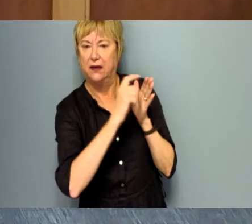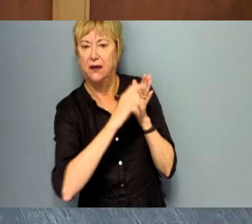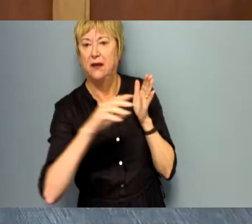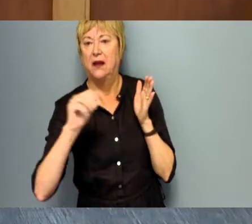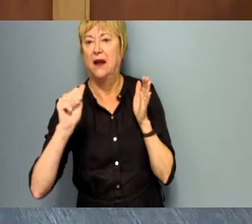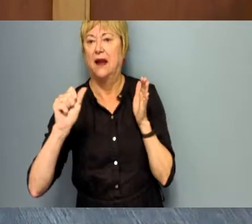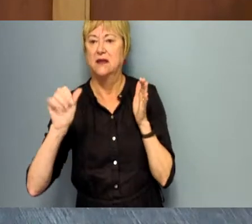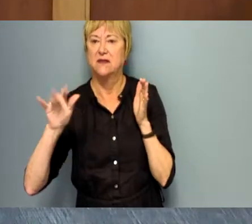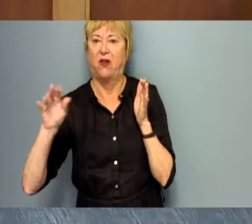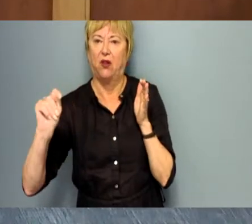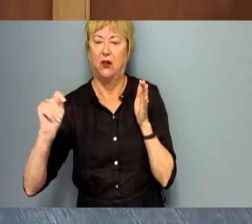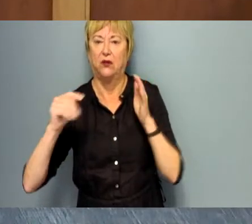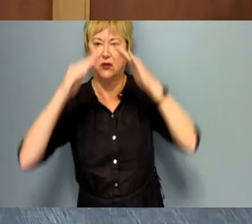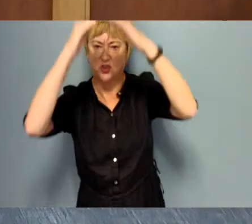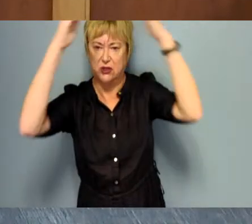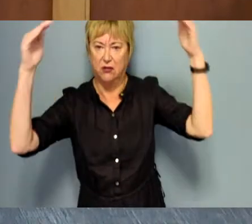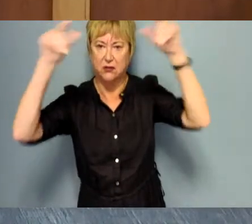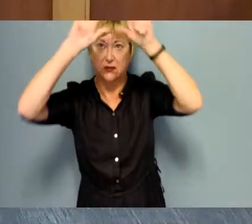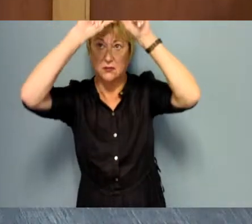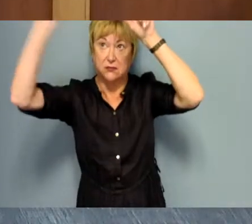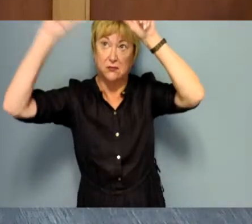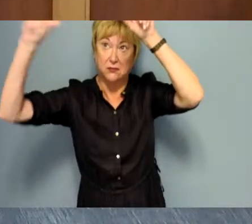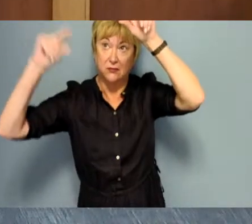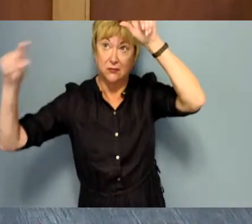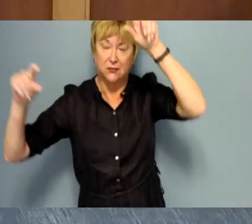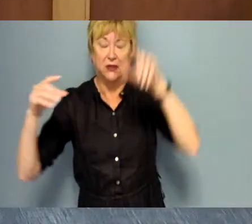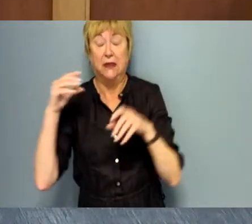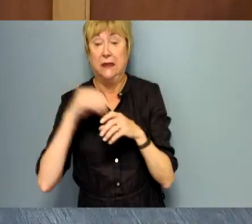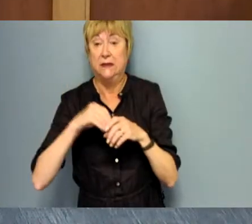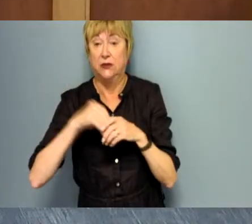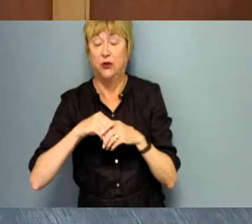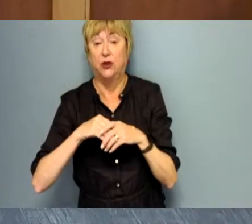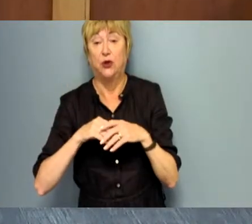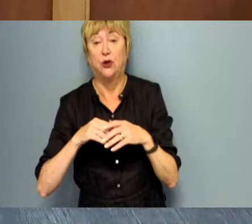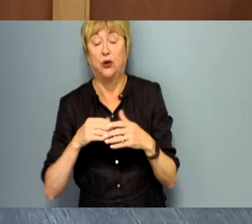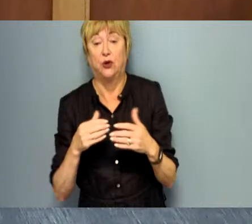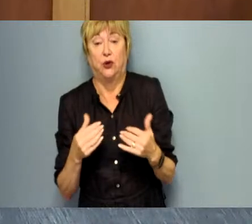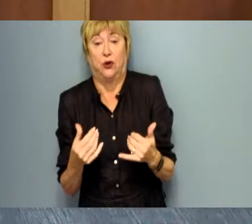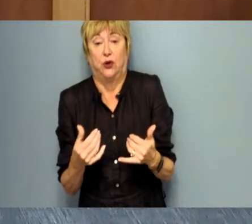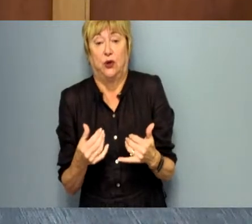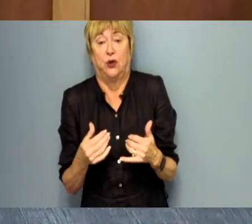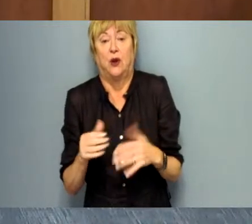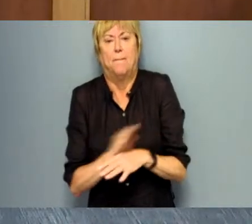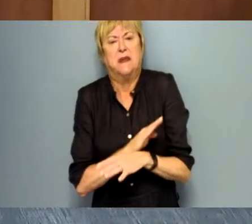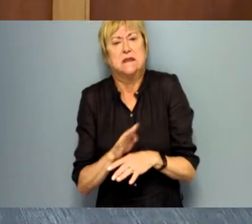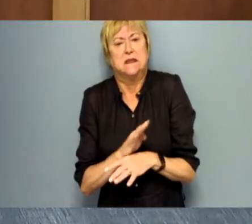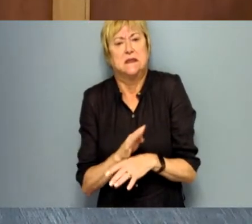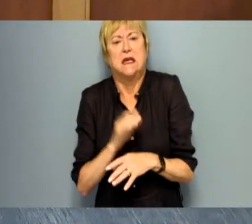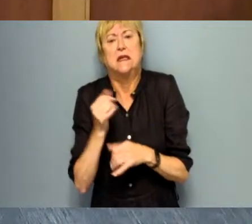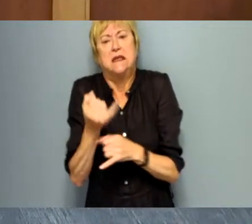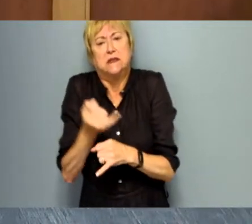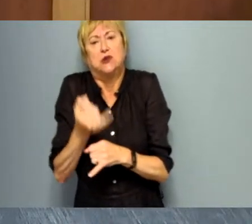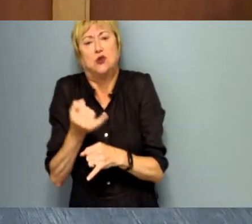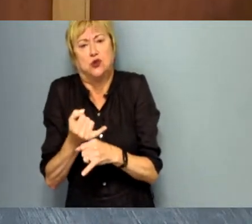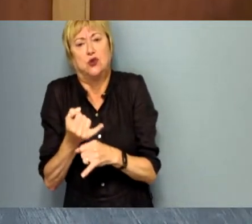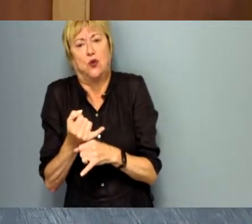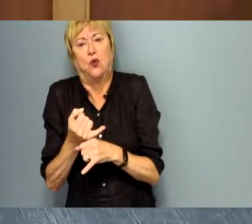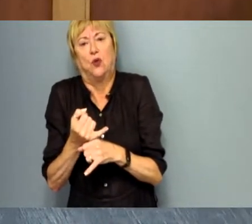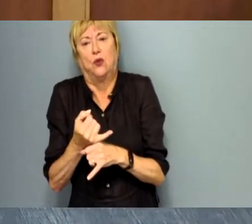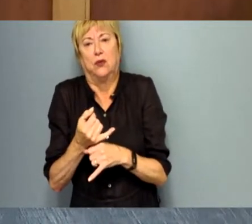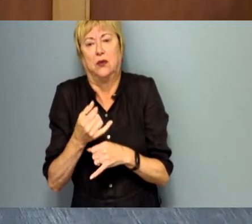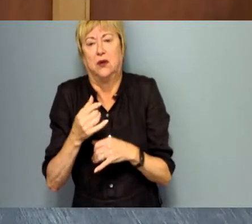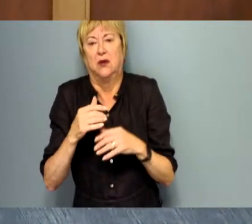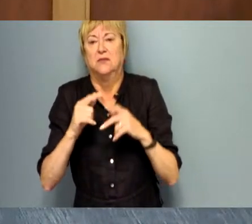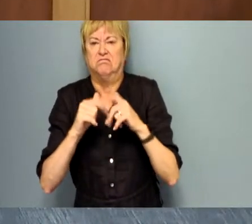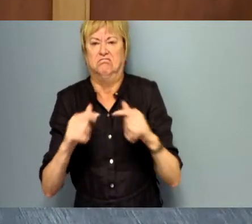shingles. The interior includes commercial and institutional finishes that are typical for this type of facility